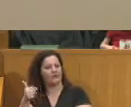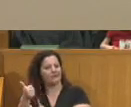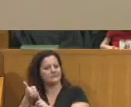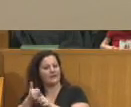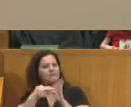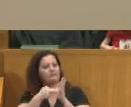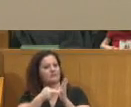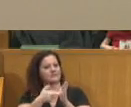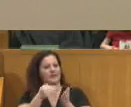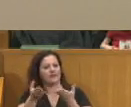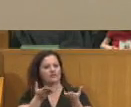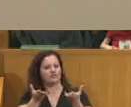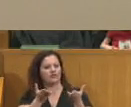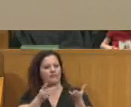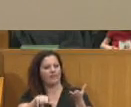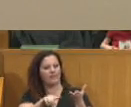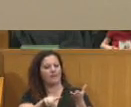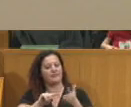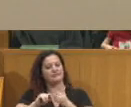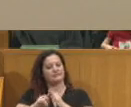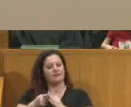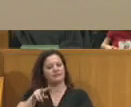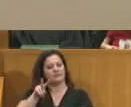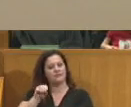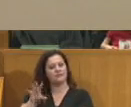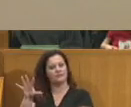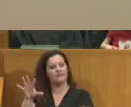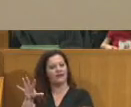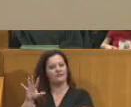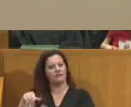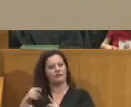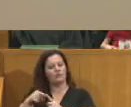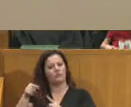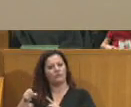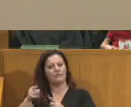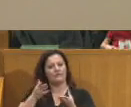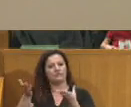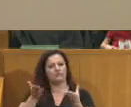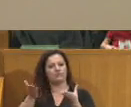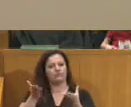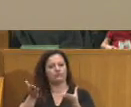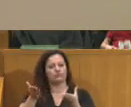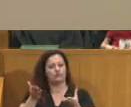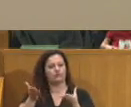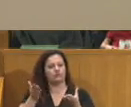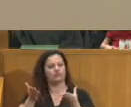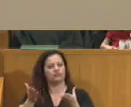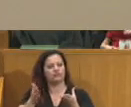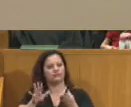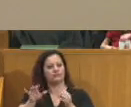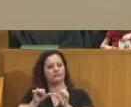down when she will receive his gift. Lemaire Phipps, please come down.